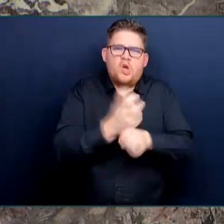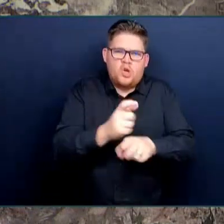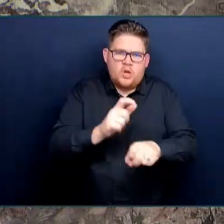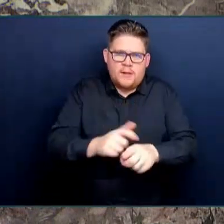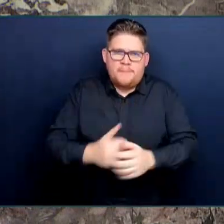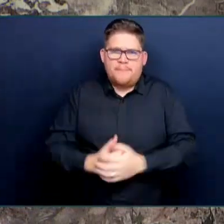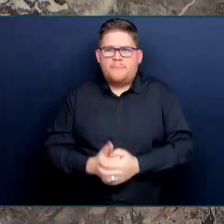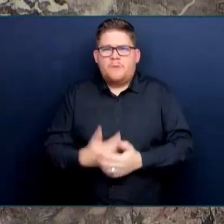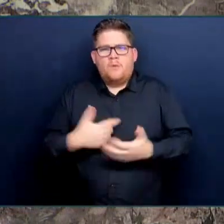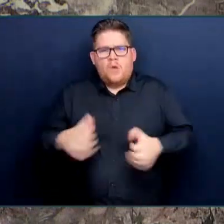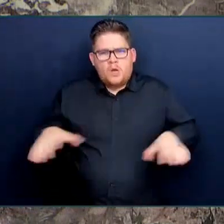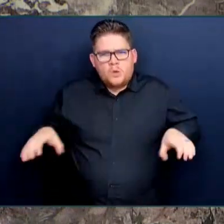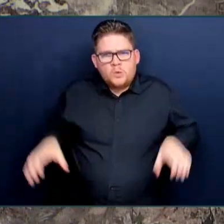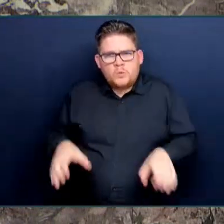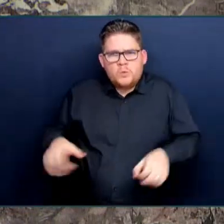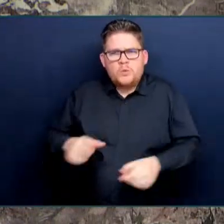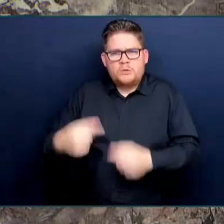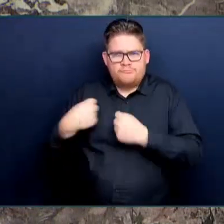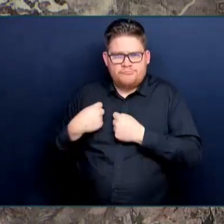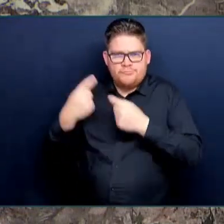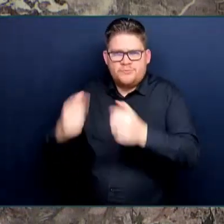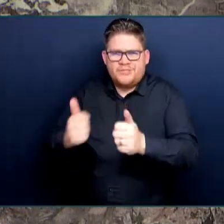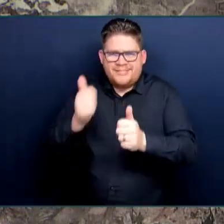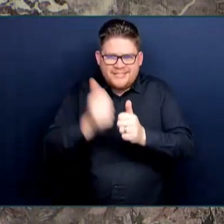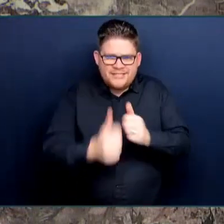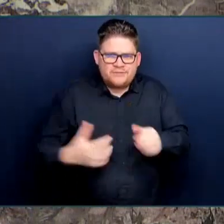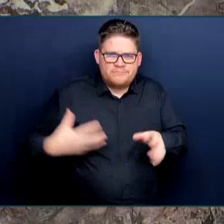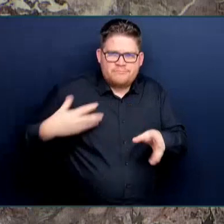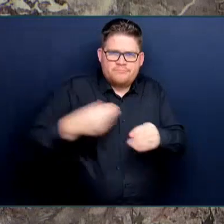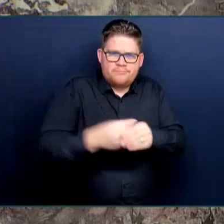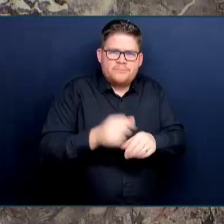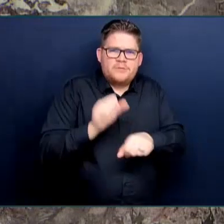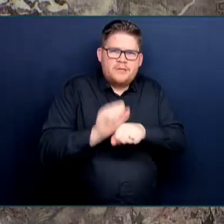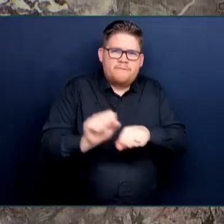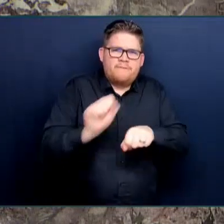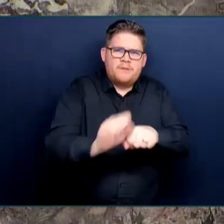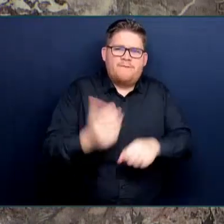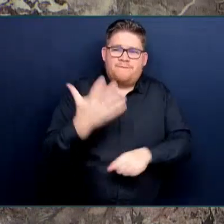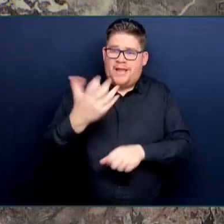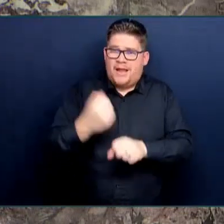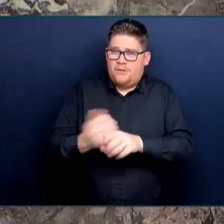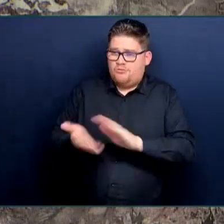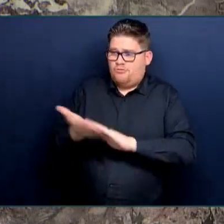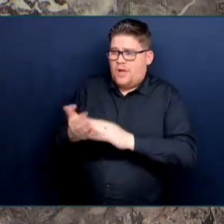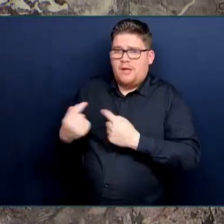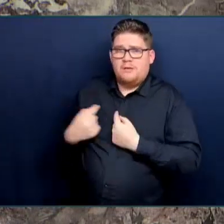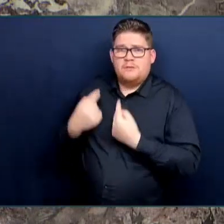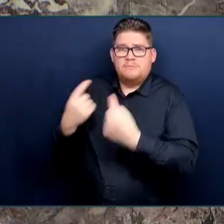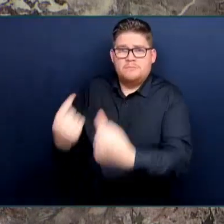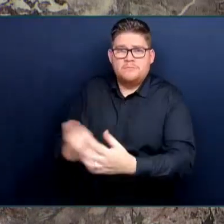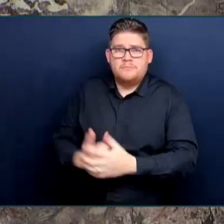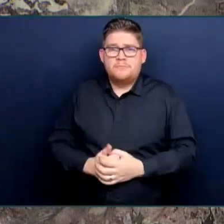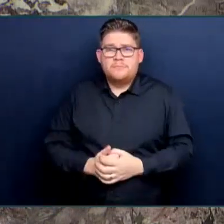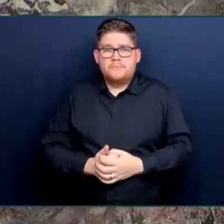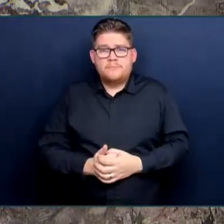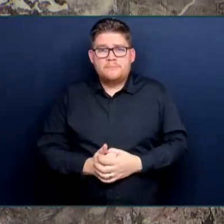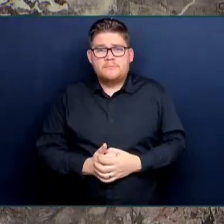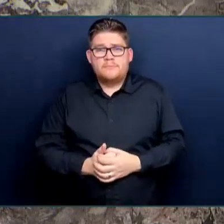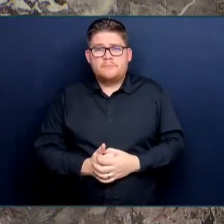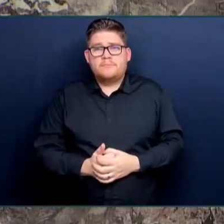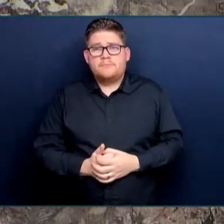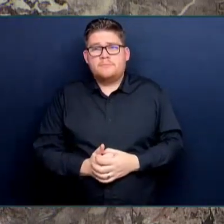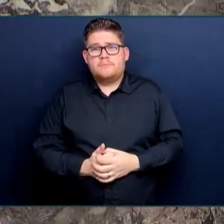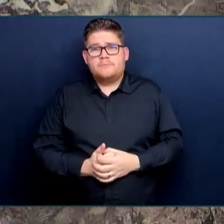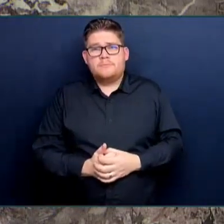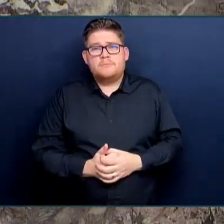year after year, the 5 years that we've been in government, and notwithstanding the very heavy toll of global inflation